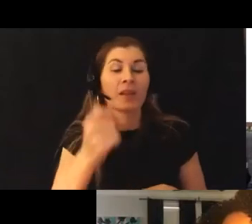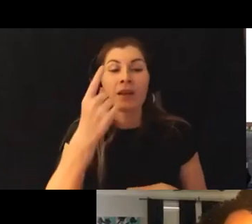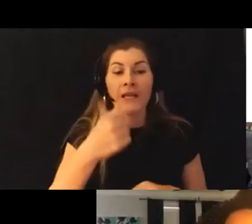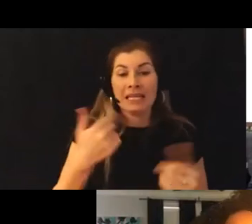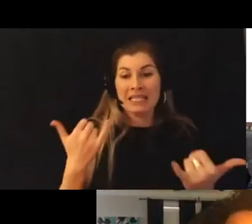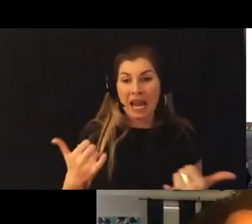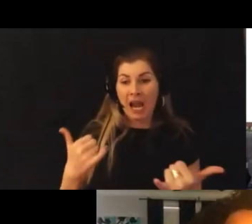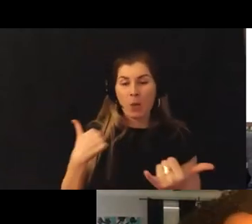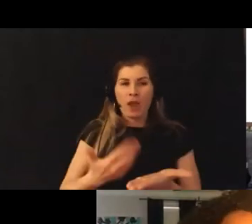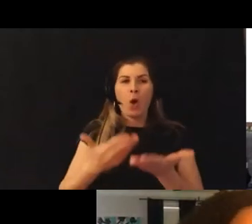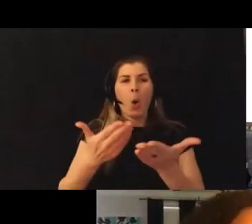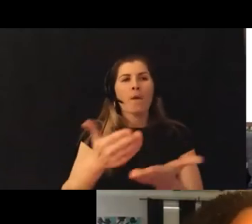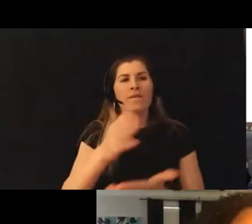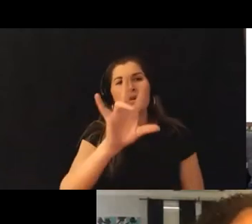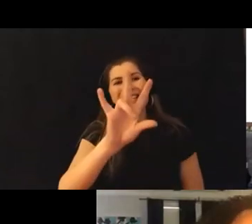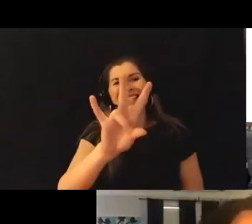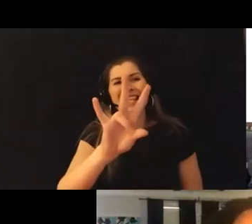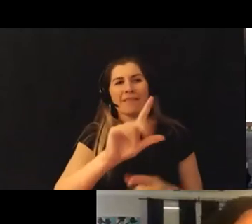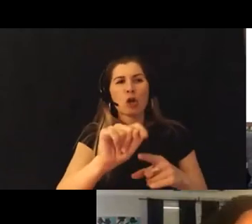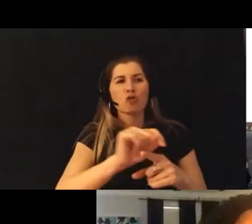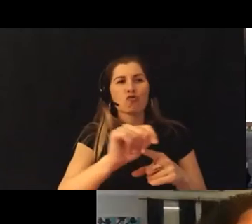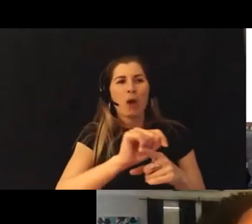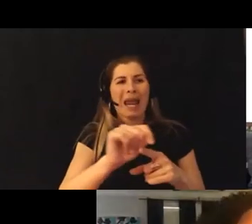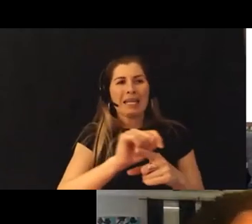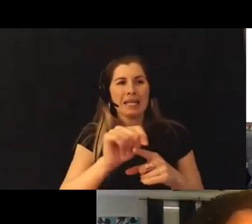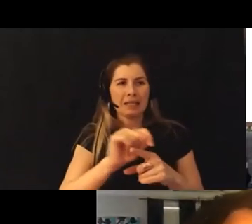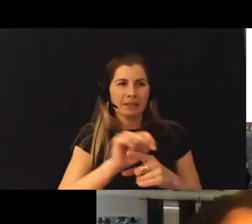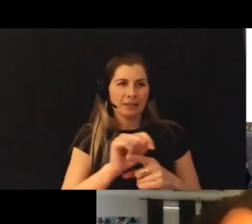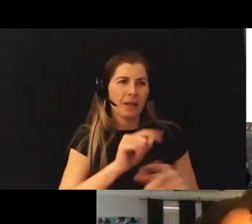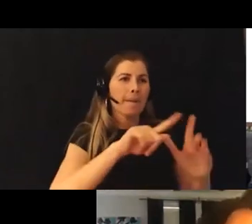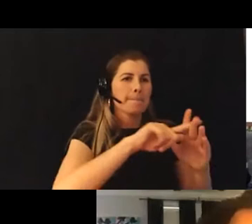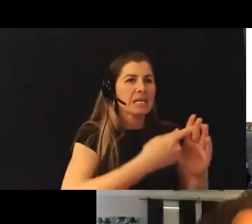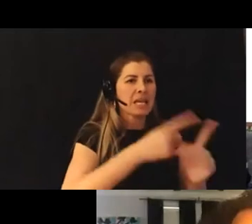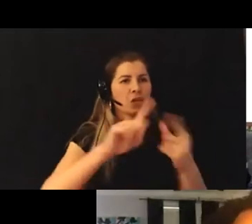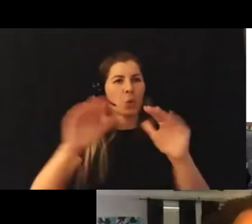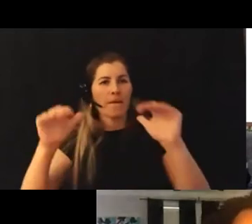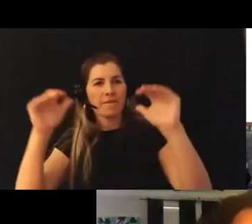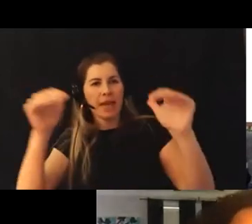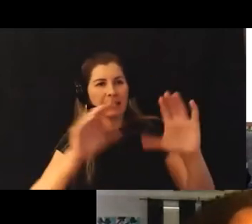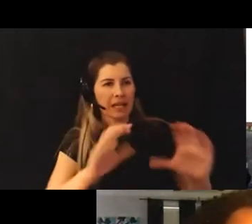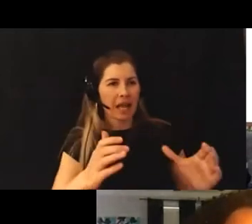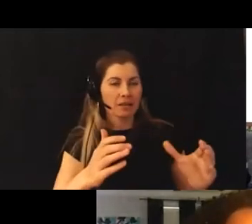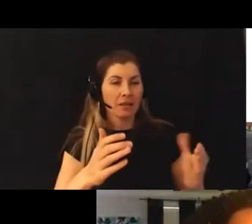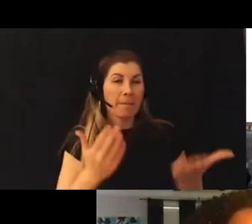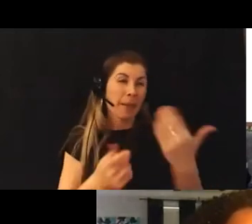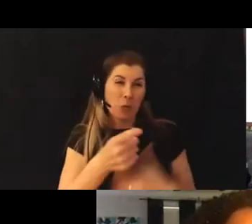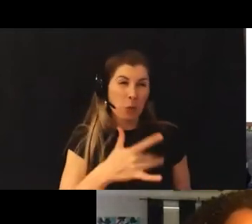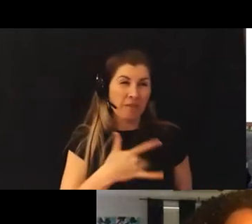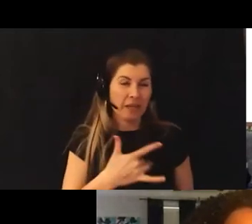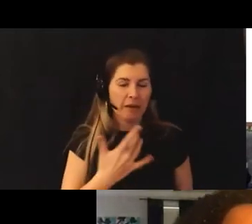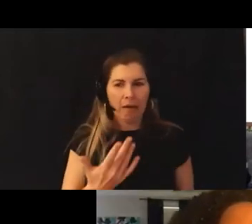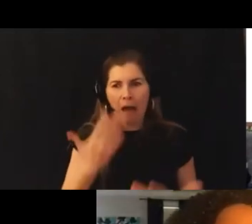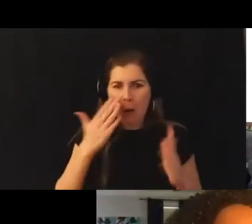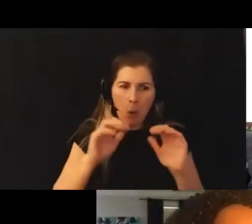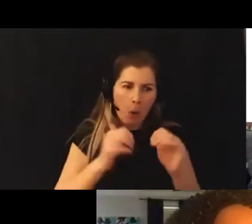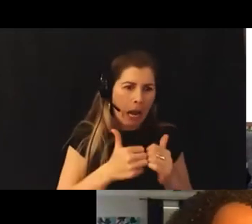November, 7 distinct trainings that really take a person from beginner to advanced. So if you're like, I don't even know how to film on my iPhone,